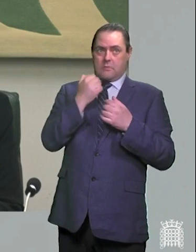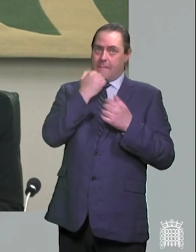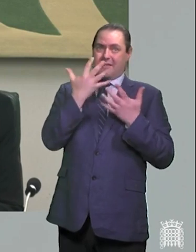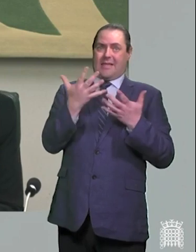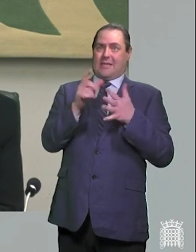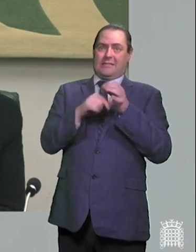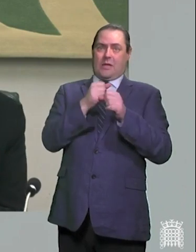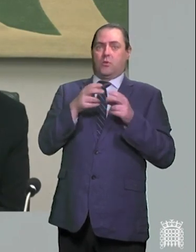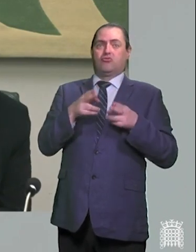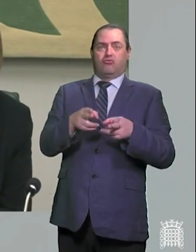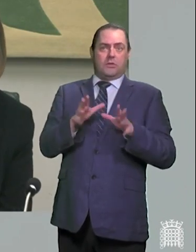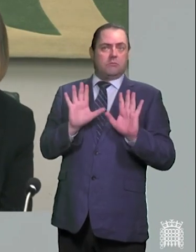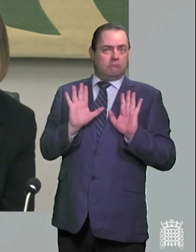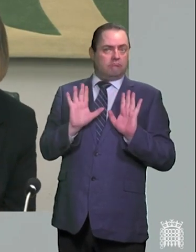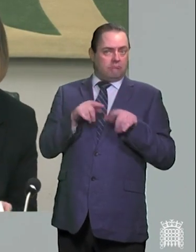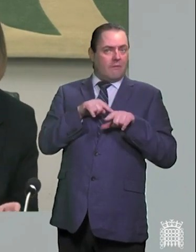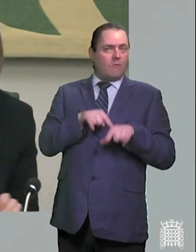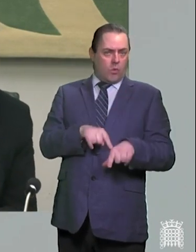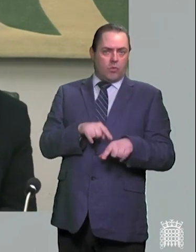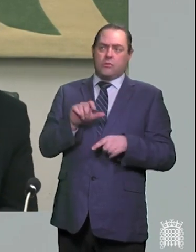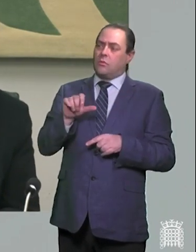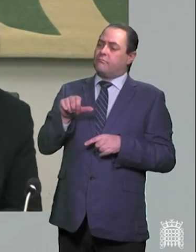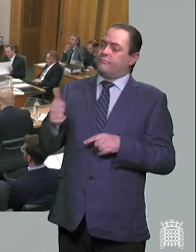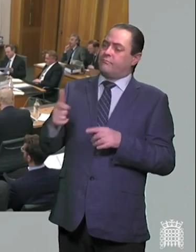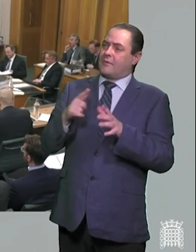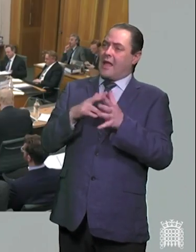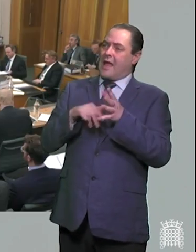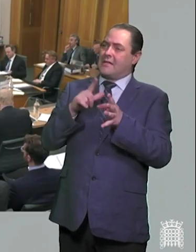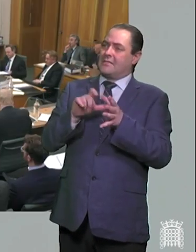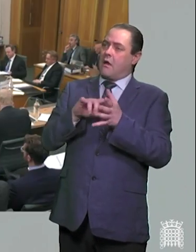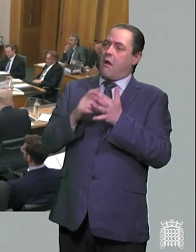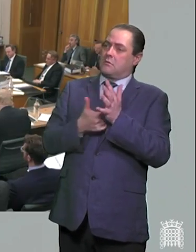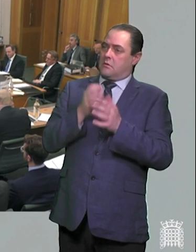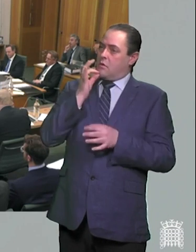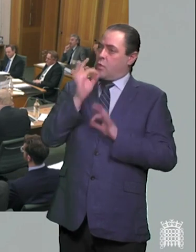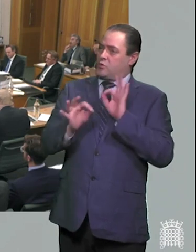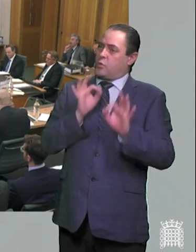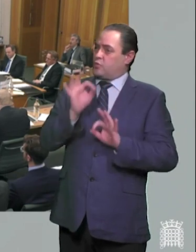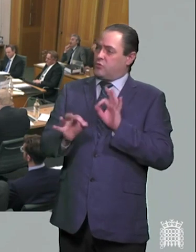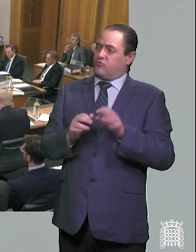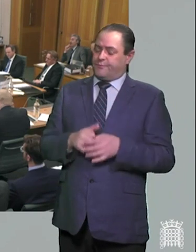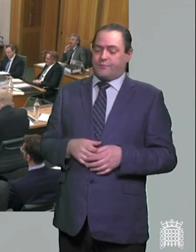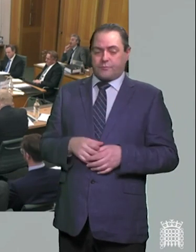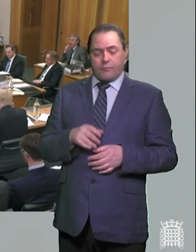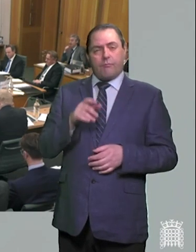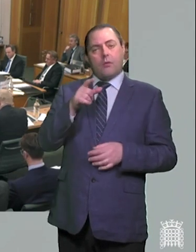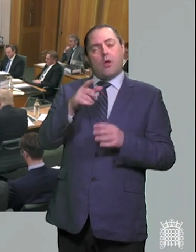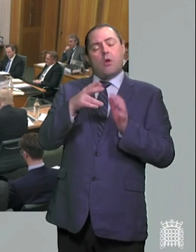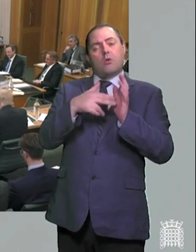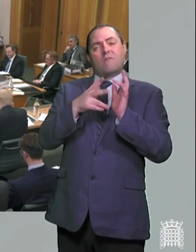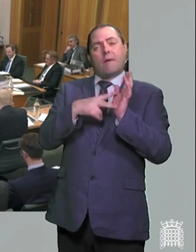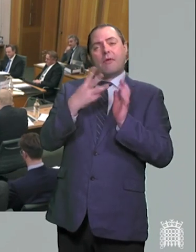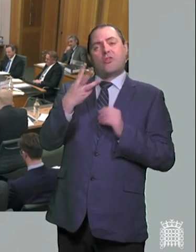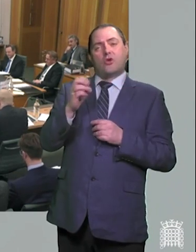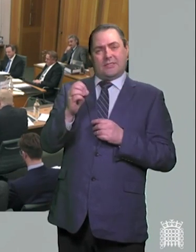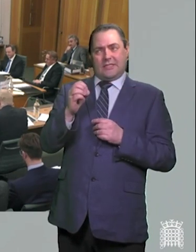Andy Carter to ask our questions about this. Thank you, Chair. Mr. Johnson, on the afternoon of the 30th of November, I understand